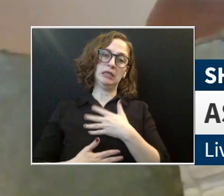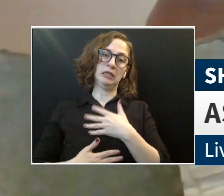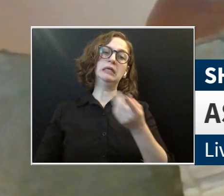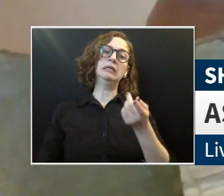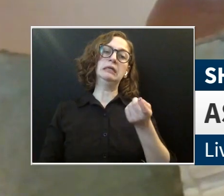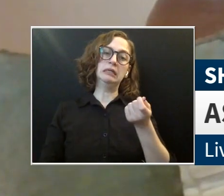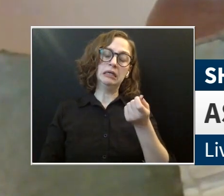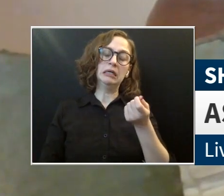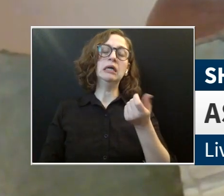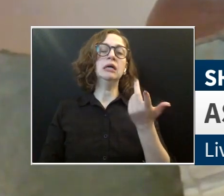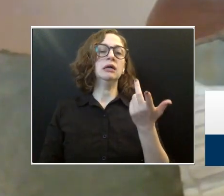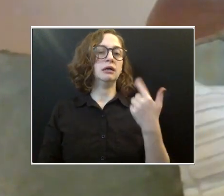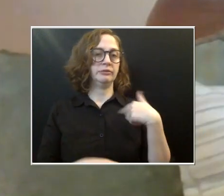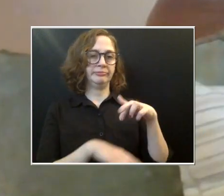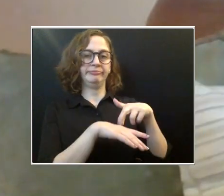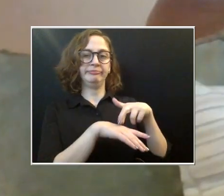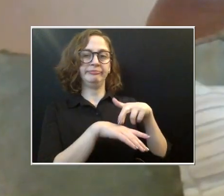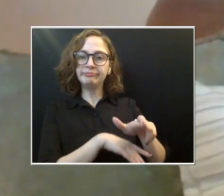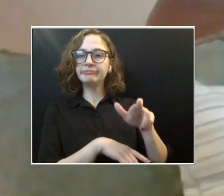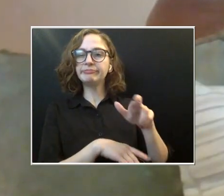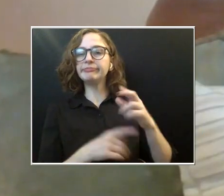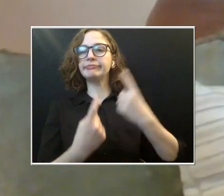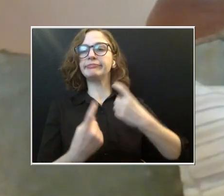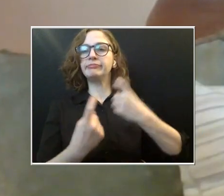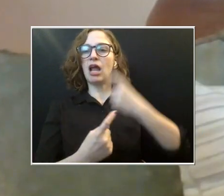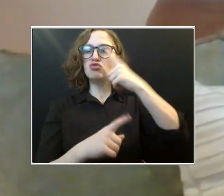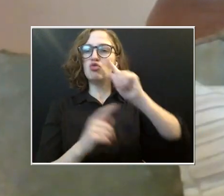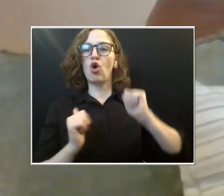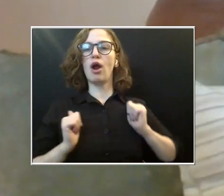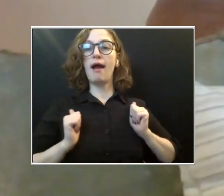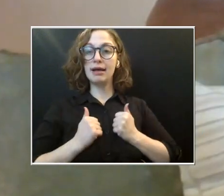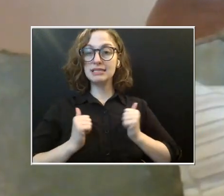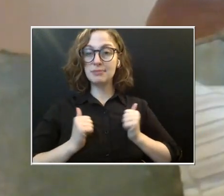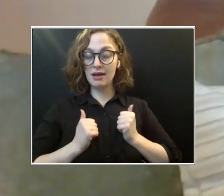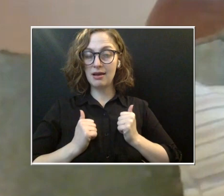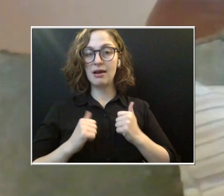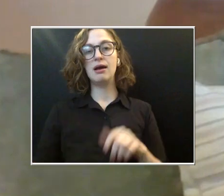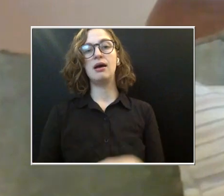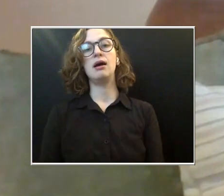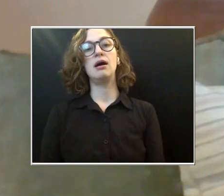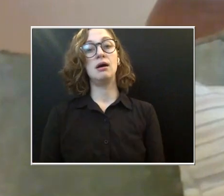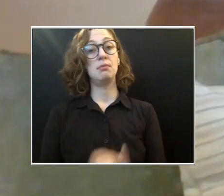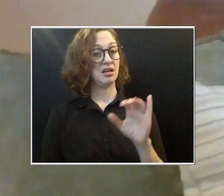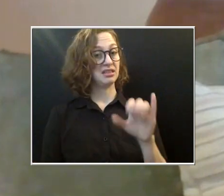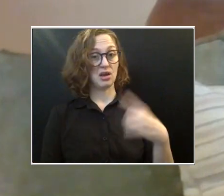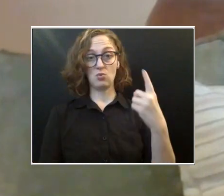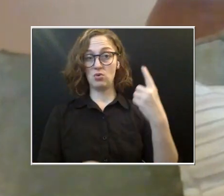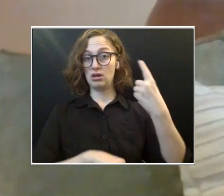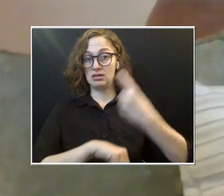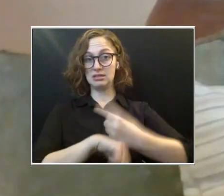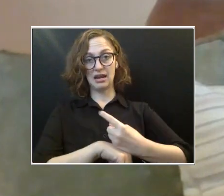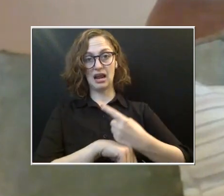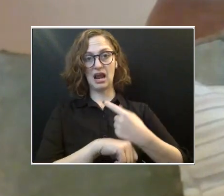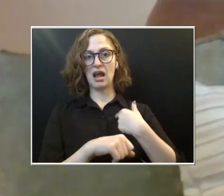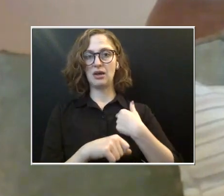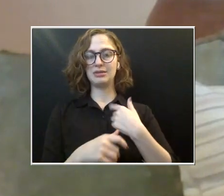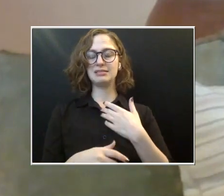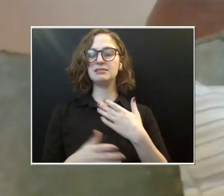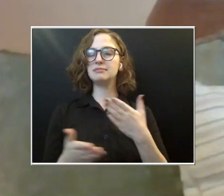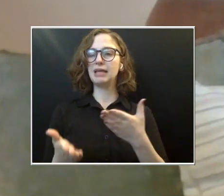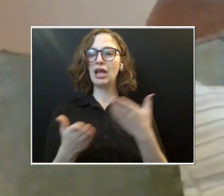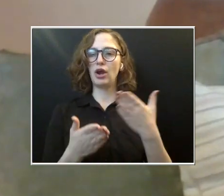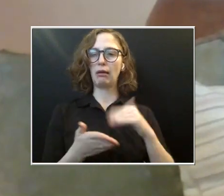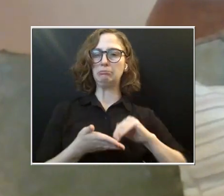to get an asthma test. But one day, the day you're referring to, I was carrying, excuse my voice, I was carrying